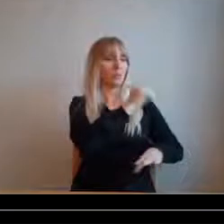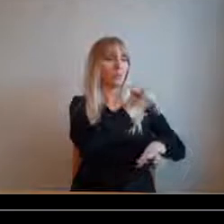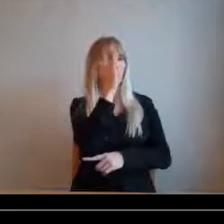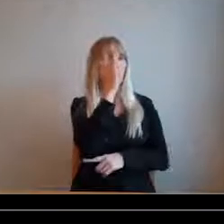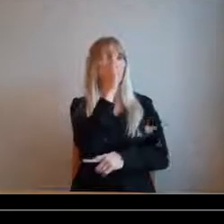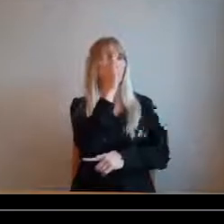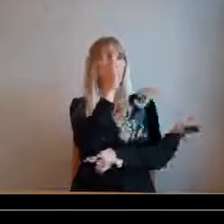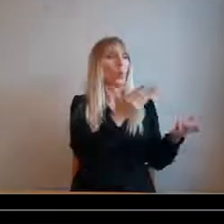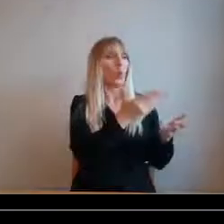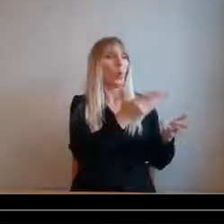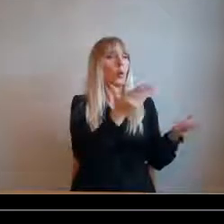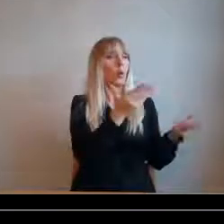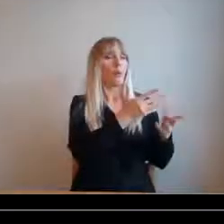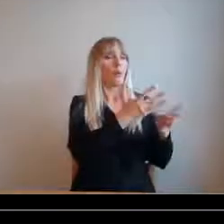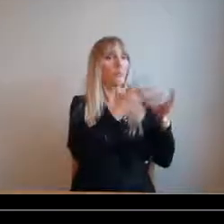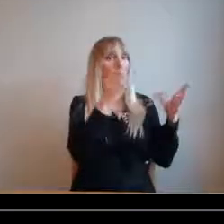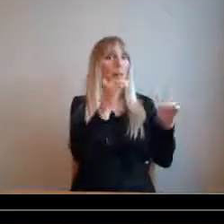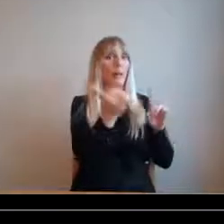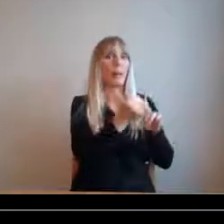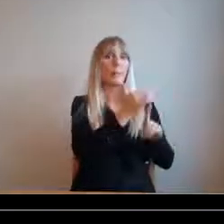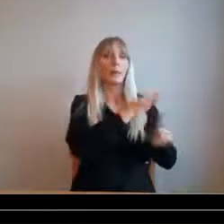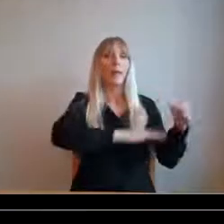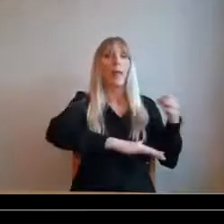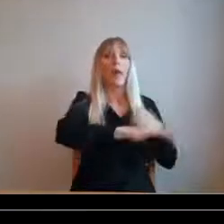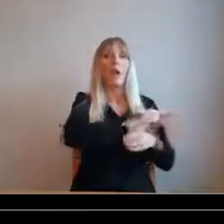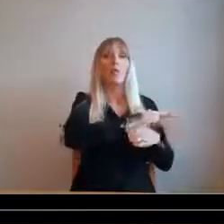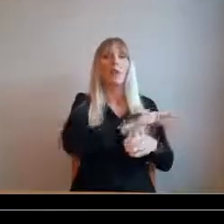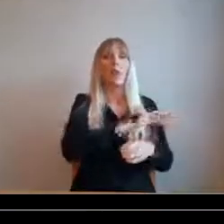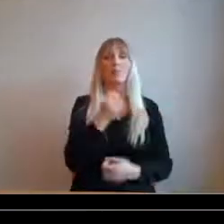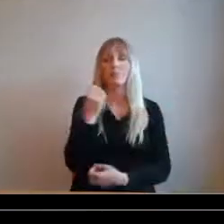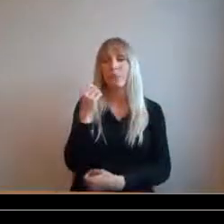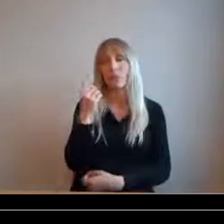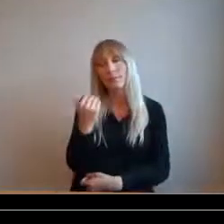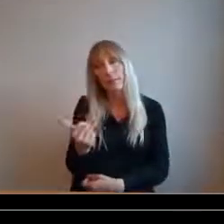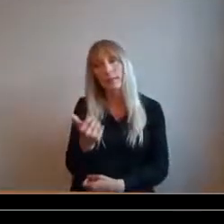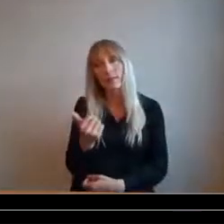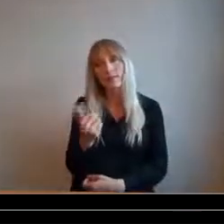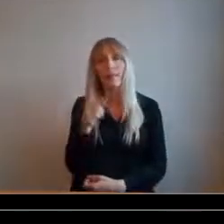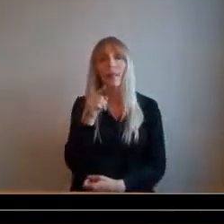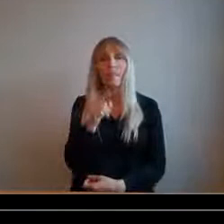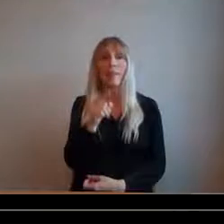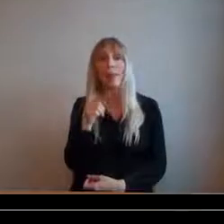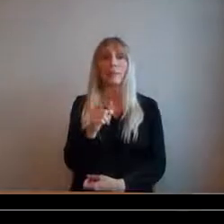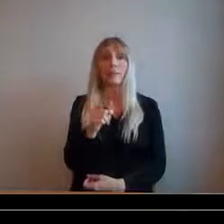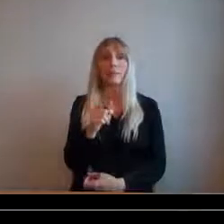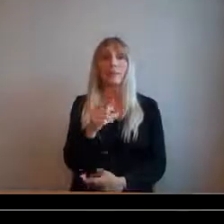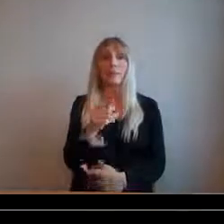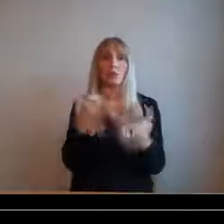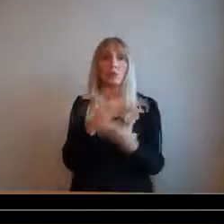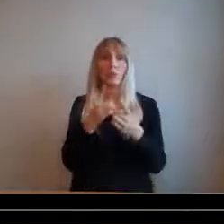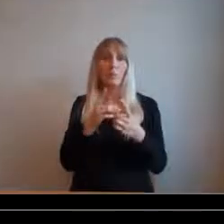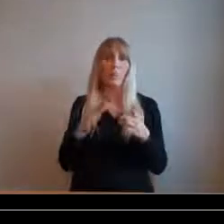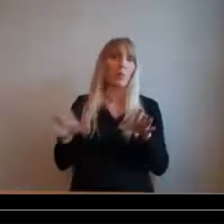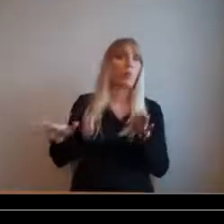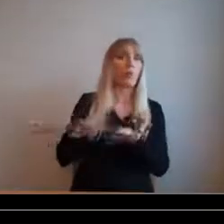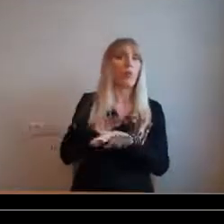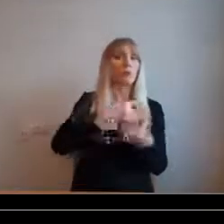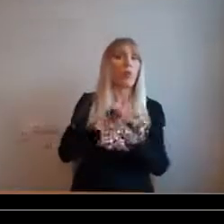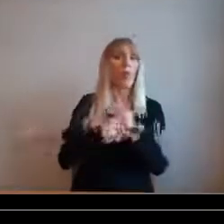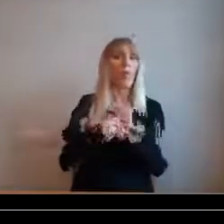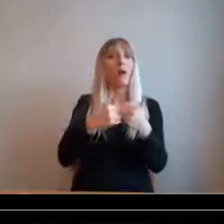there's a significant impact. Yeah, understood. And that's something that we do across the industry, isn't it? Because, for that very reason, because